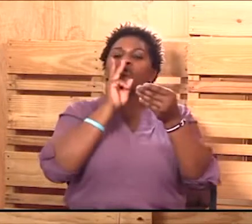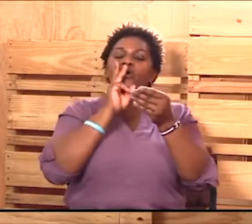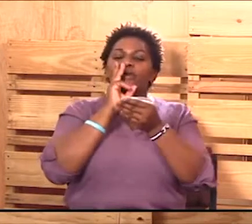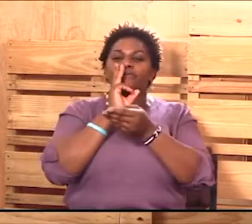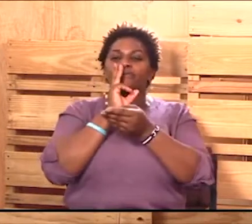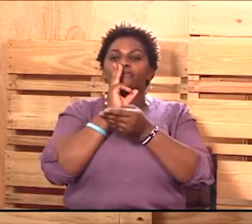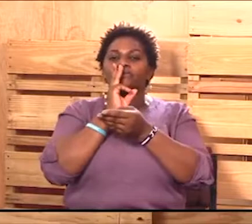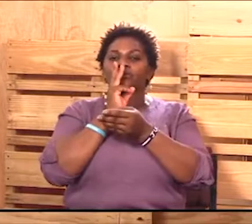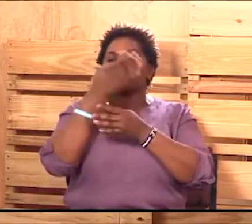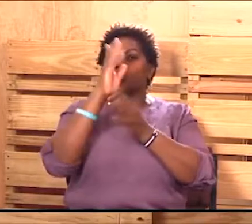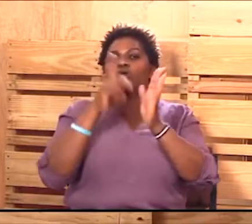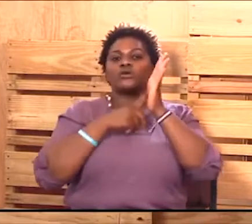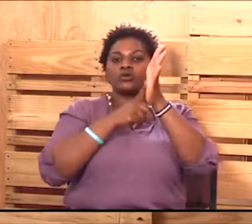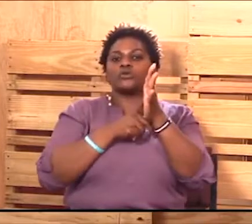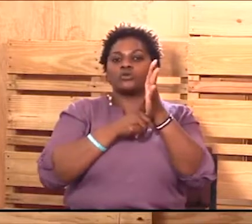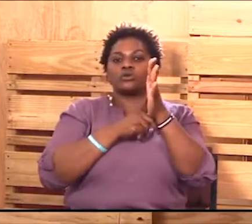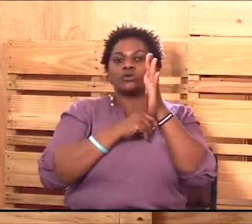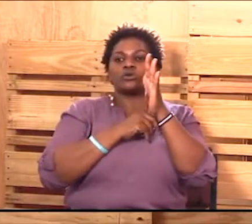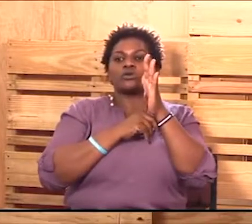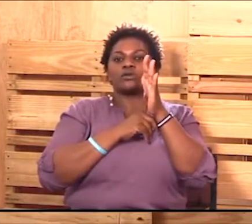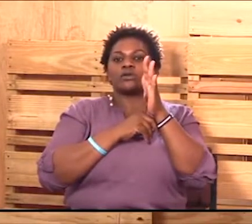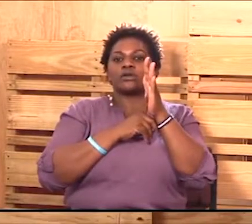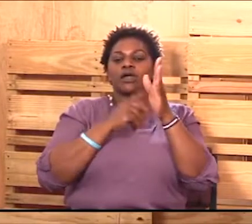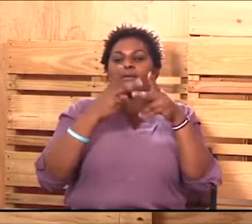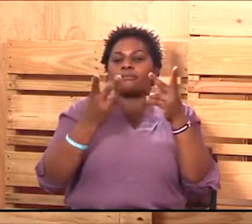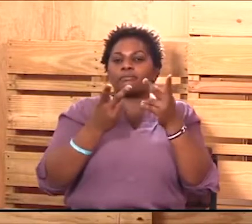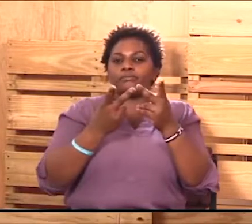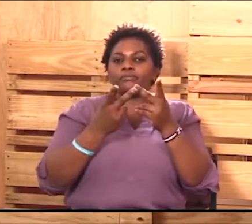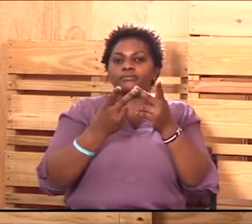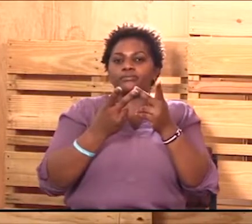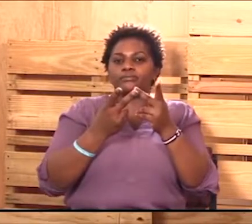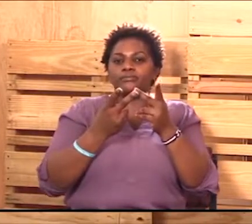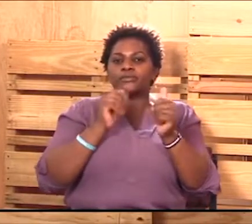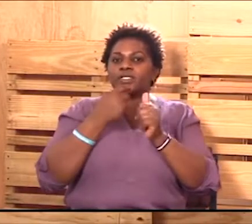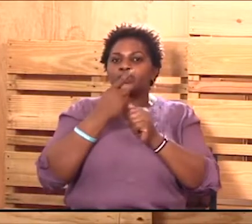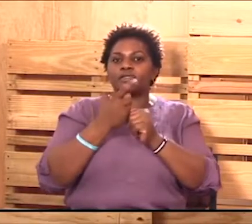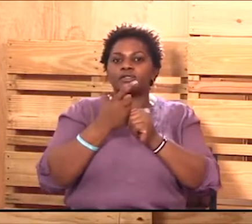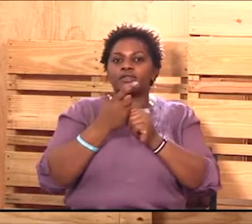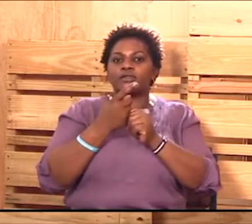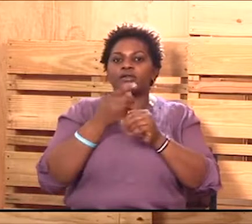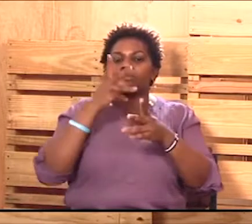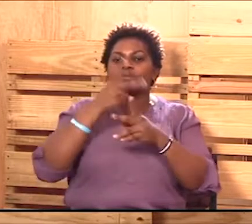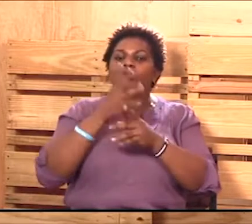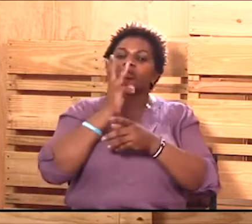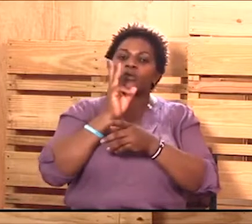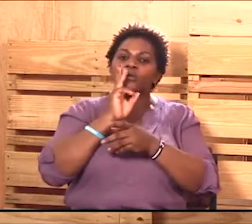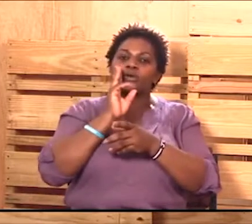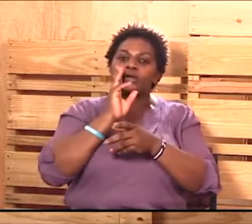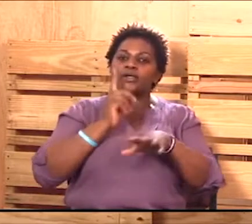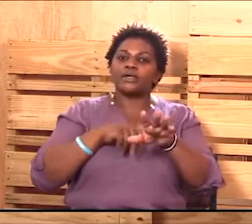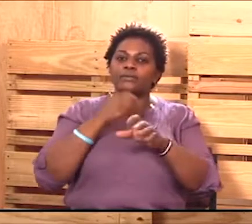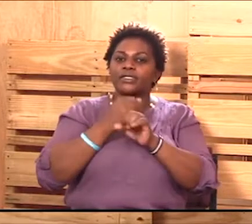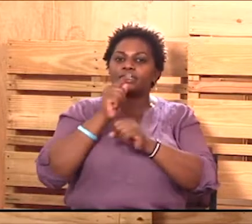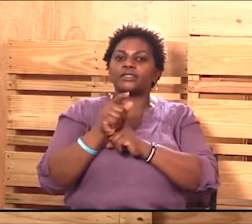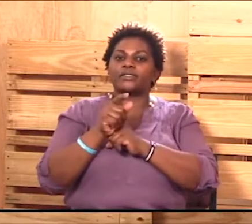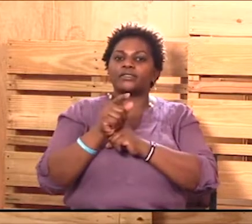them. And God showed him, you know, a plank of wood, which he told him to put into the water. And when he did